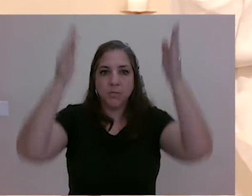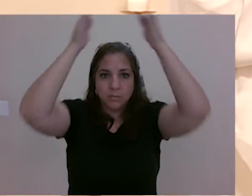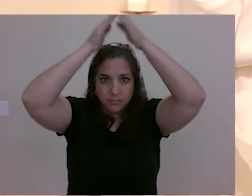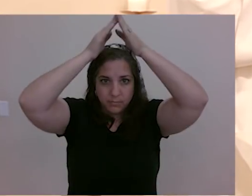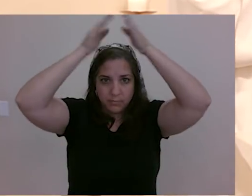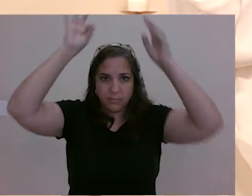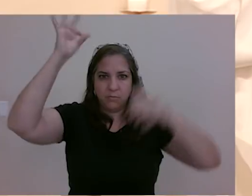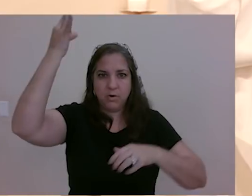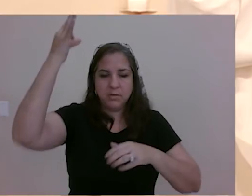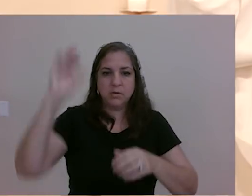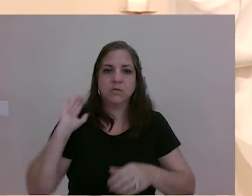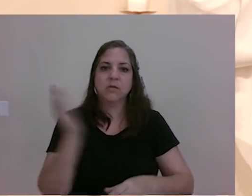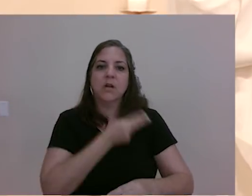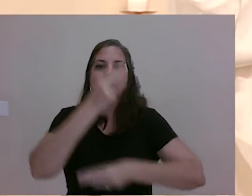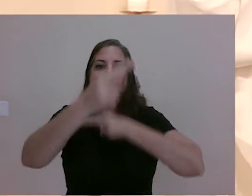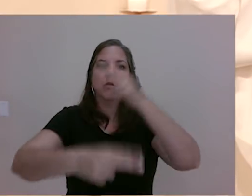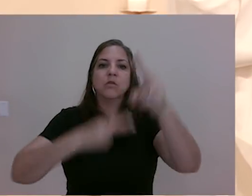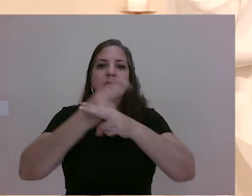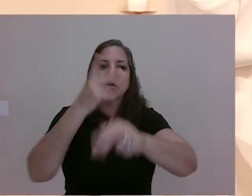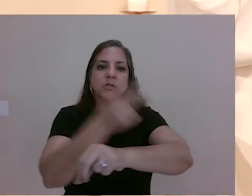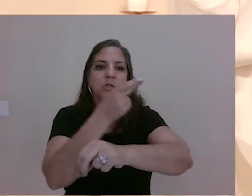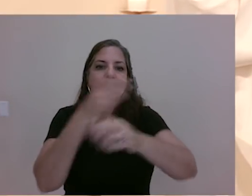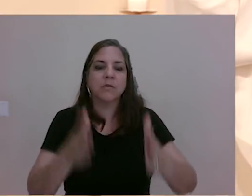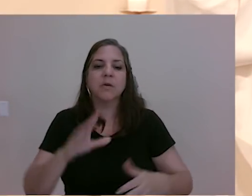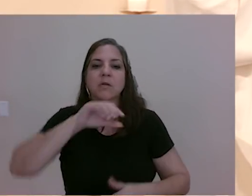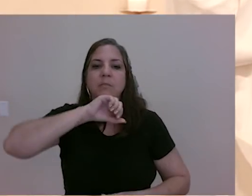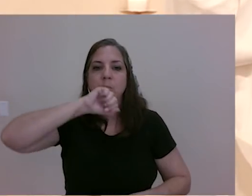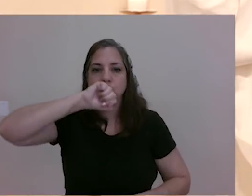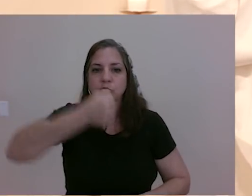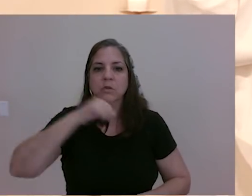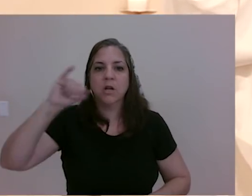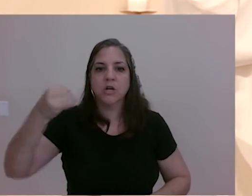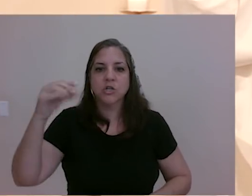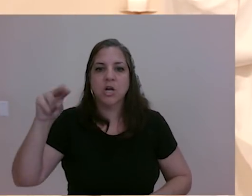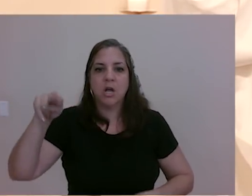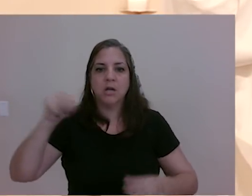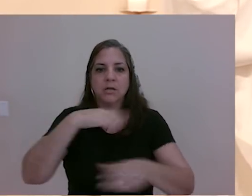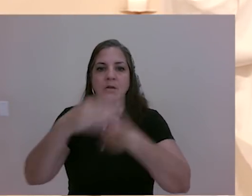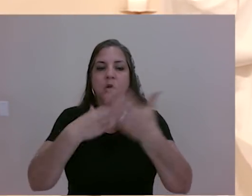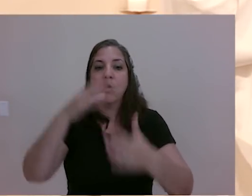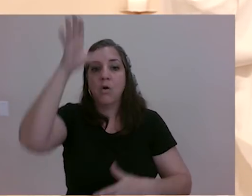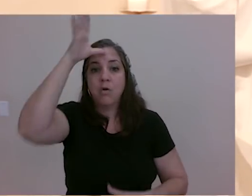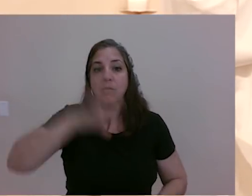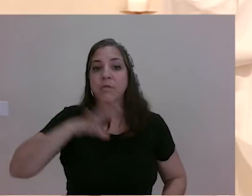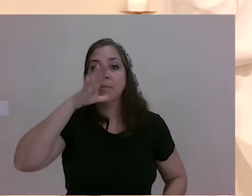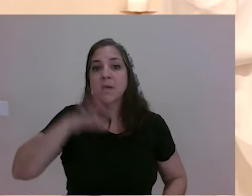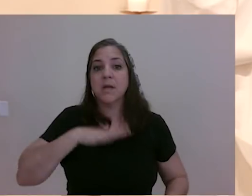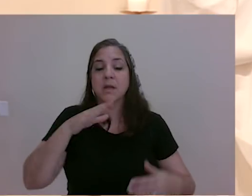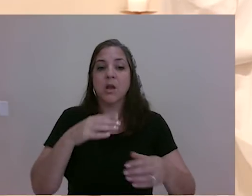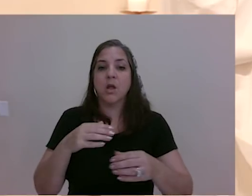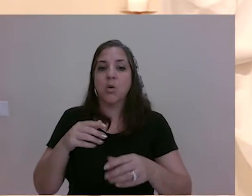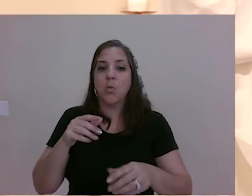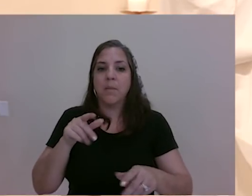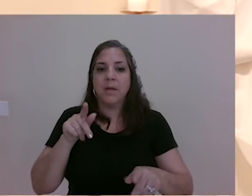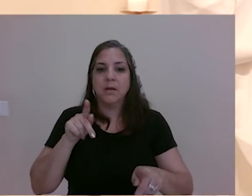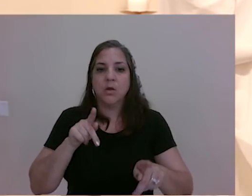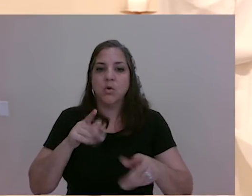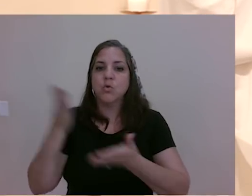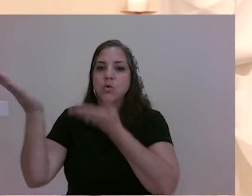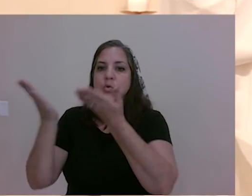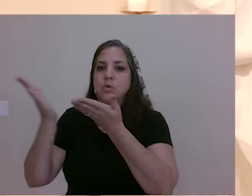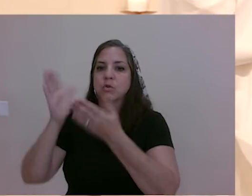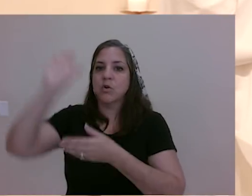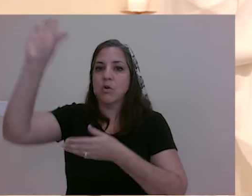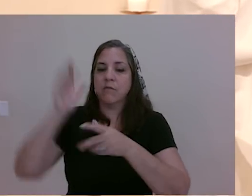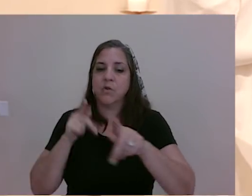shepherd, John, our bishop, and all the clergy, and all the men and women who serve your people in ministry. Remember all